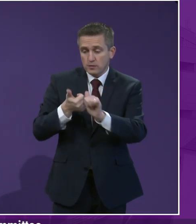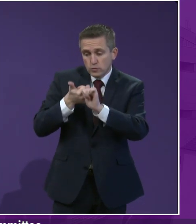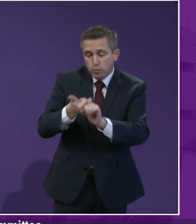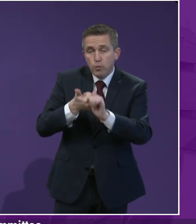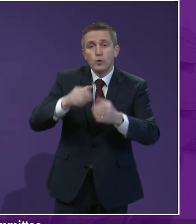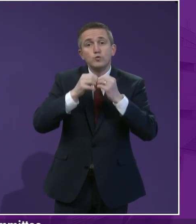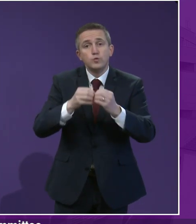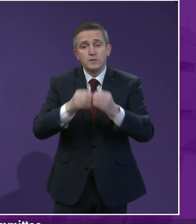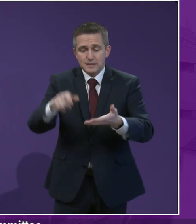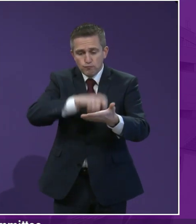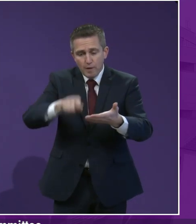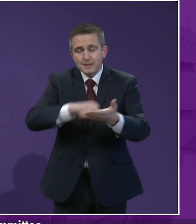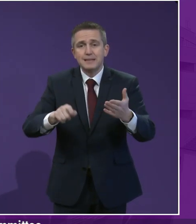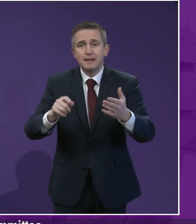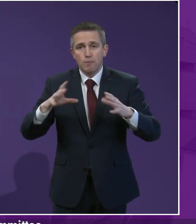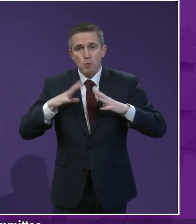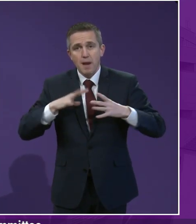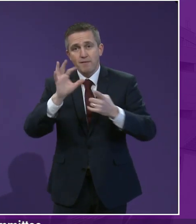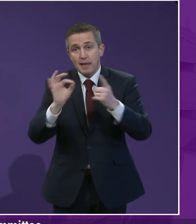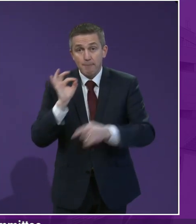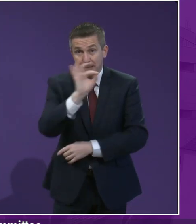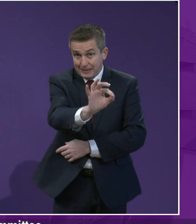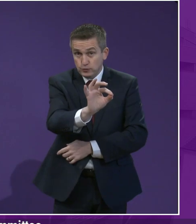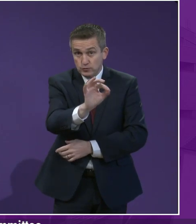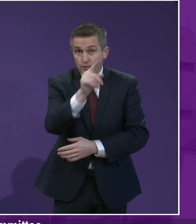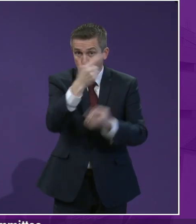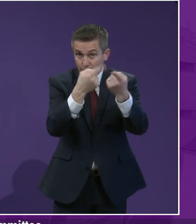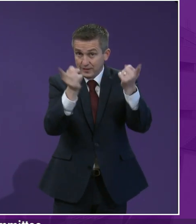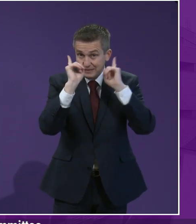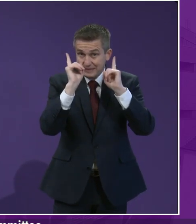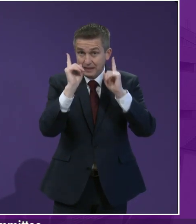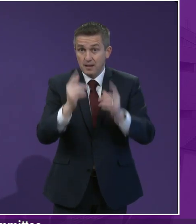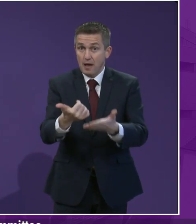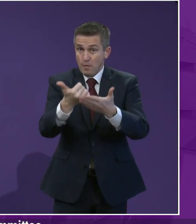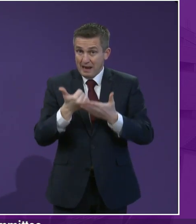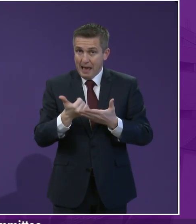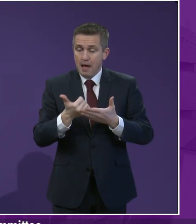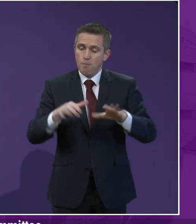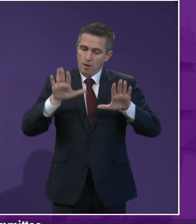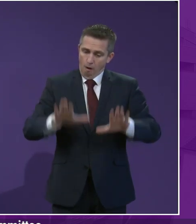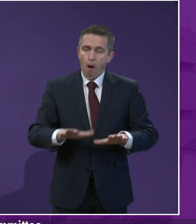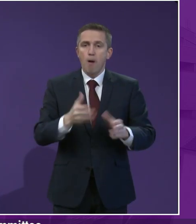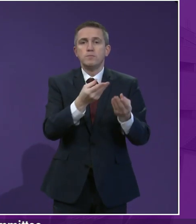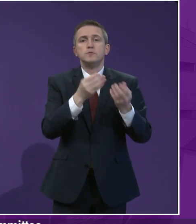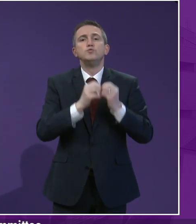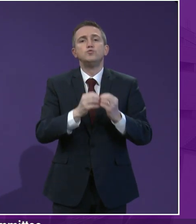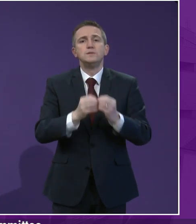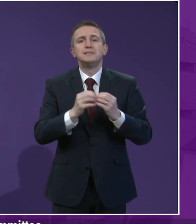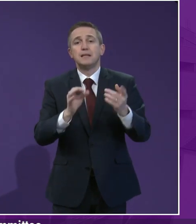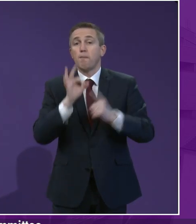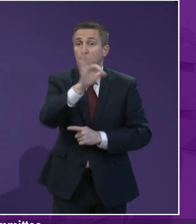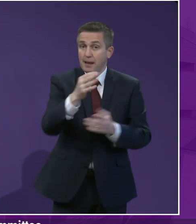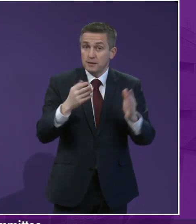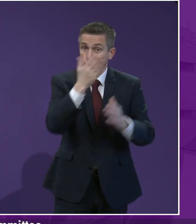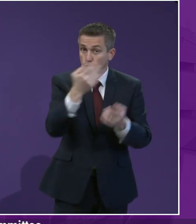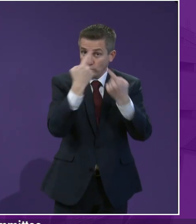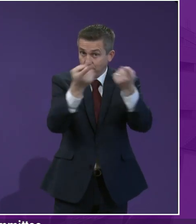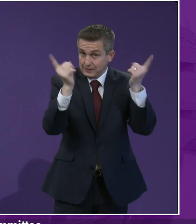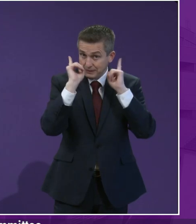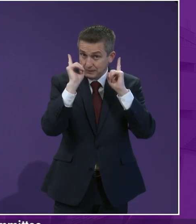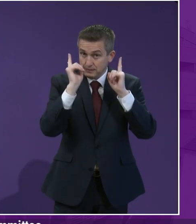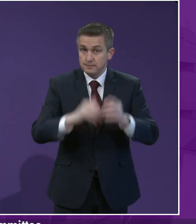that could help with this, I think, would be more advice on perhaps UCAS, linked to organisations who